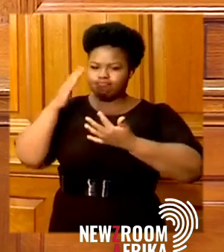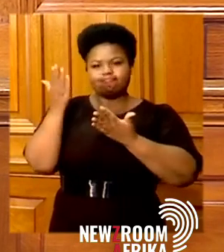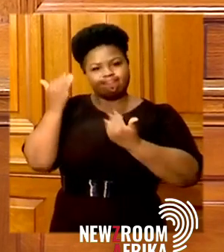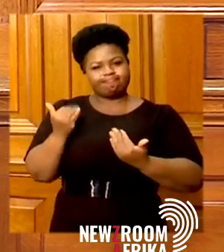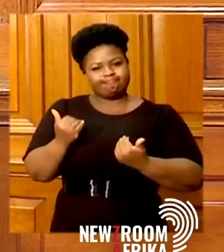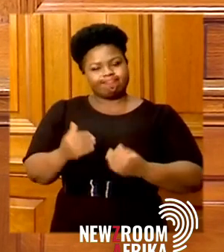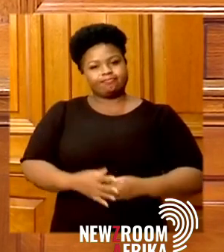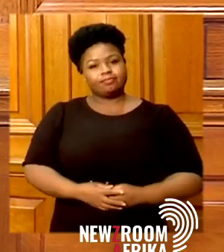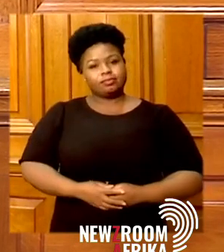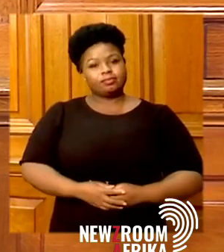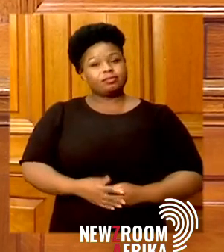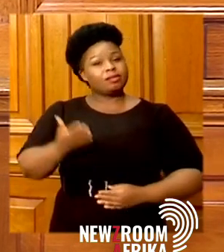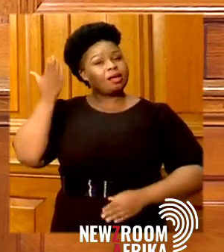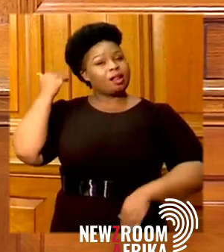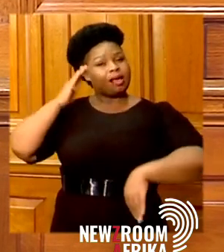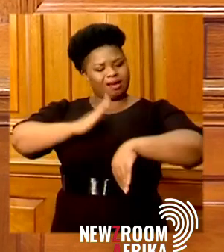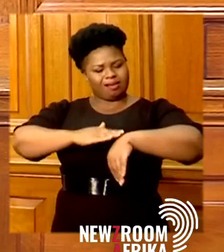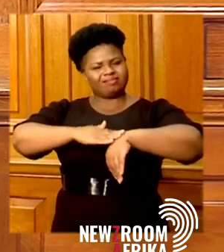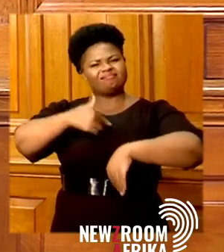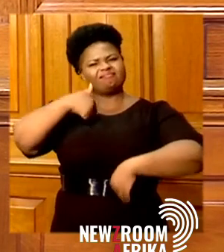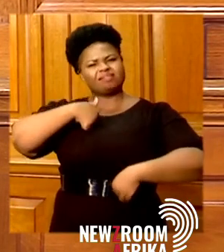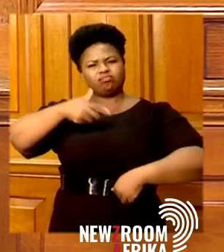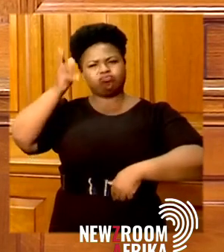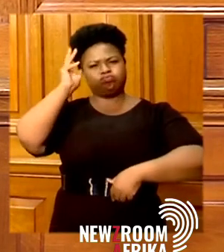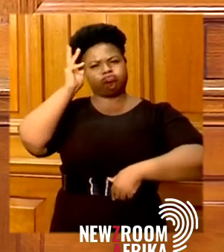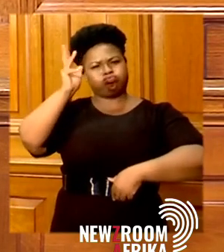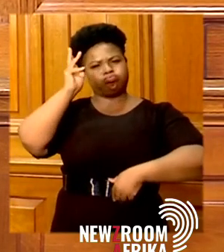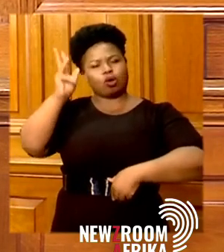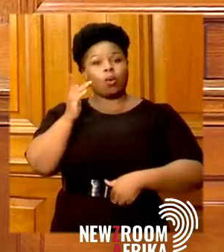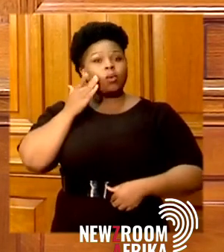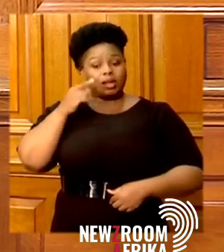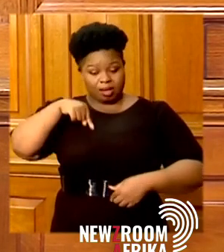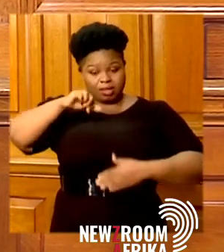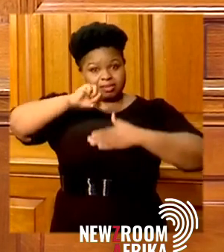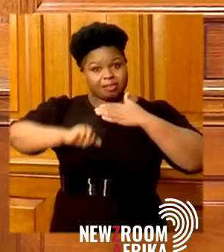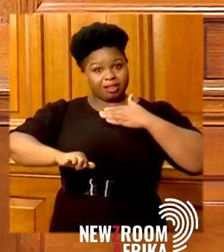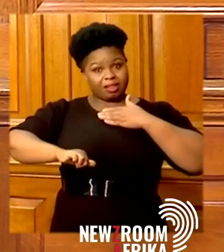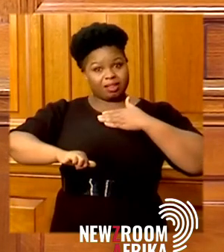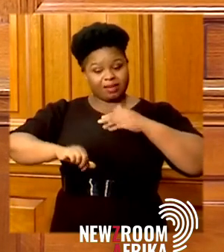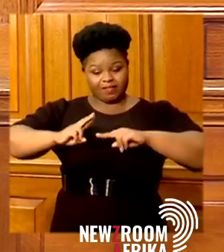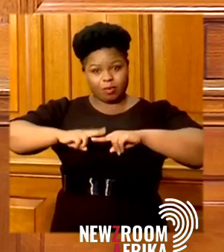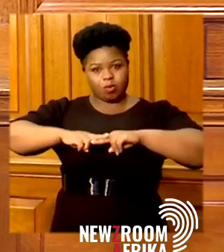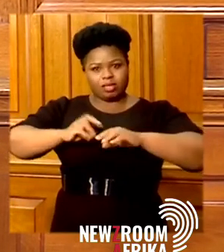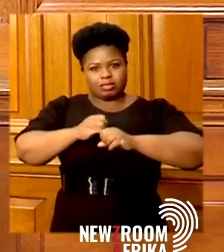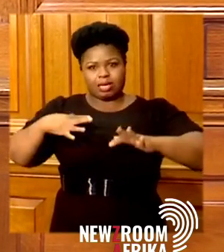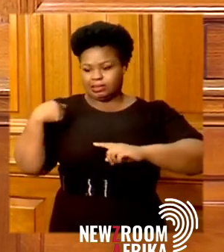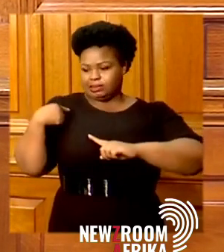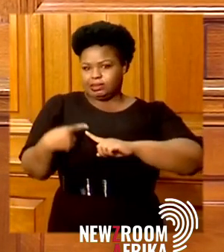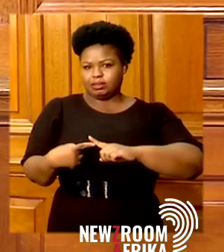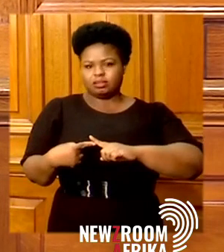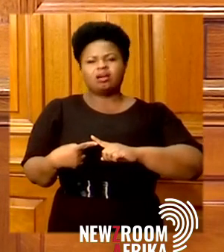When I last addressed the nation at the beginning of this month, the country had passed the